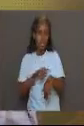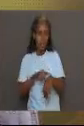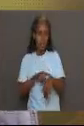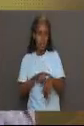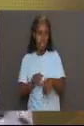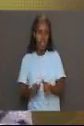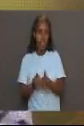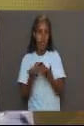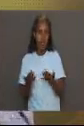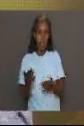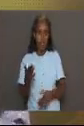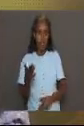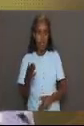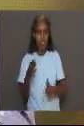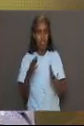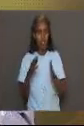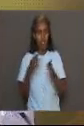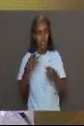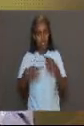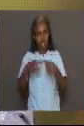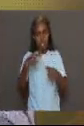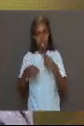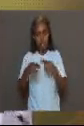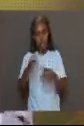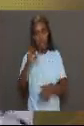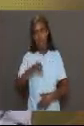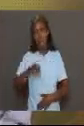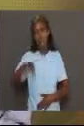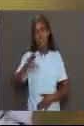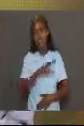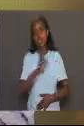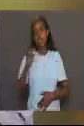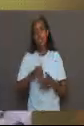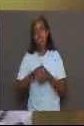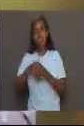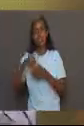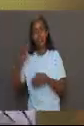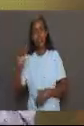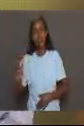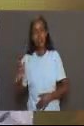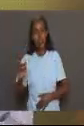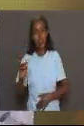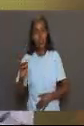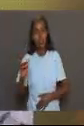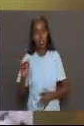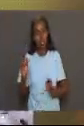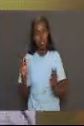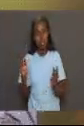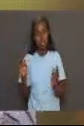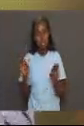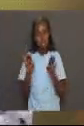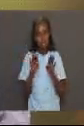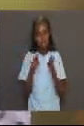however, the relative frequency of an outcome will tend to be close to